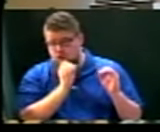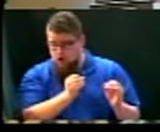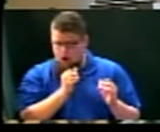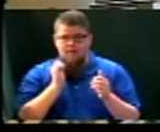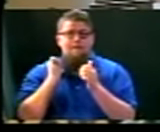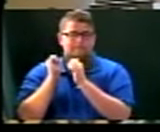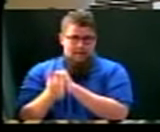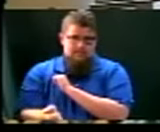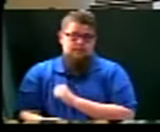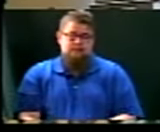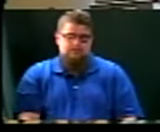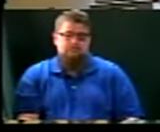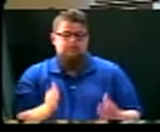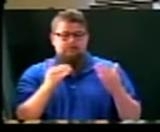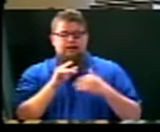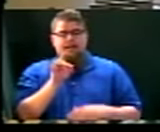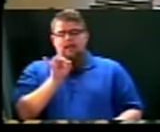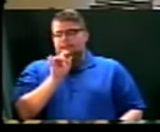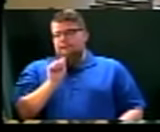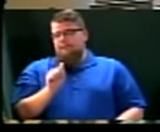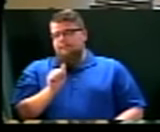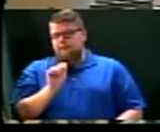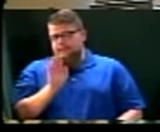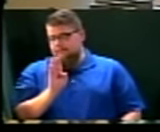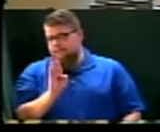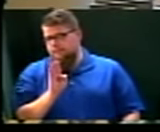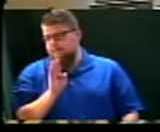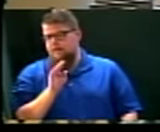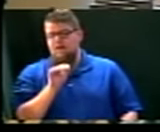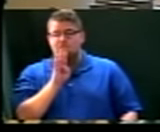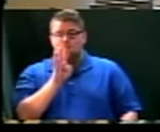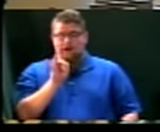motion carries. 8B, approve additional allocation in the amount of